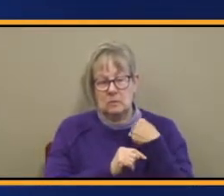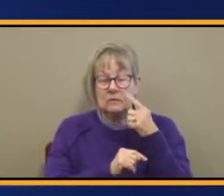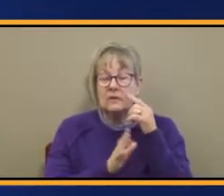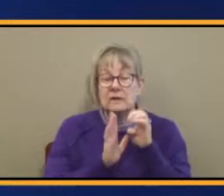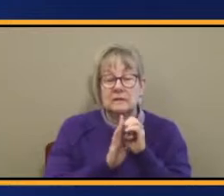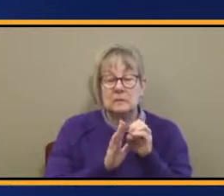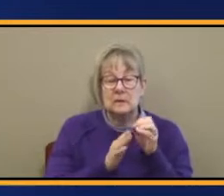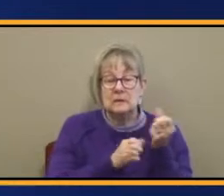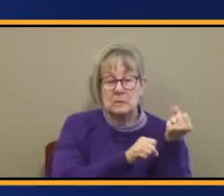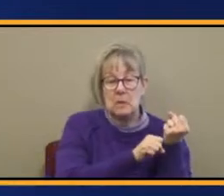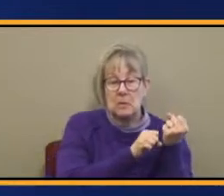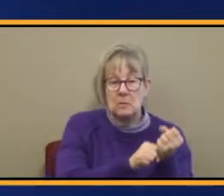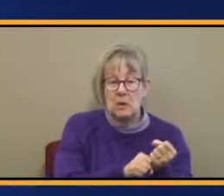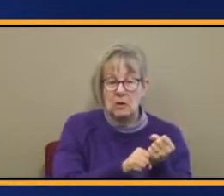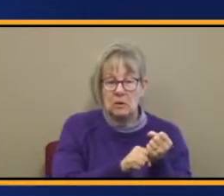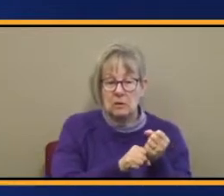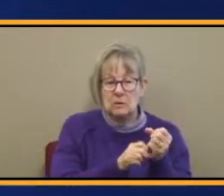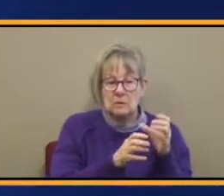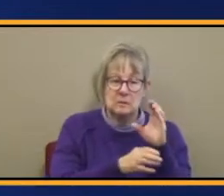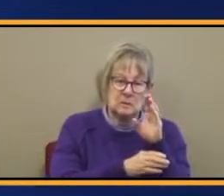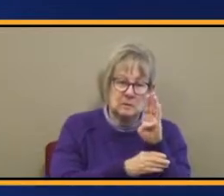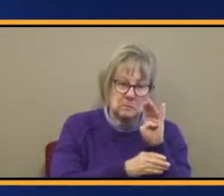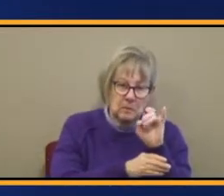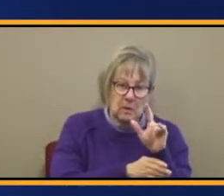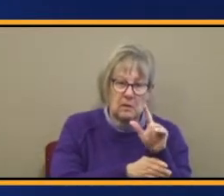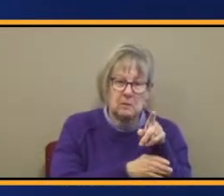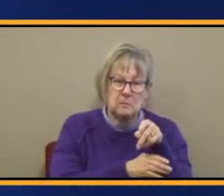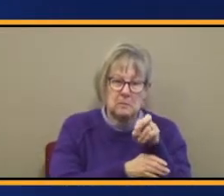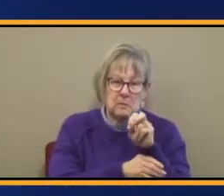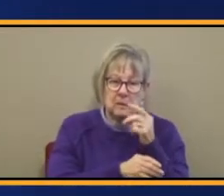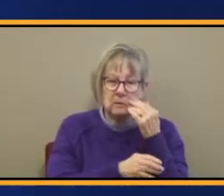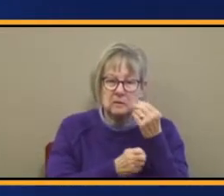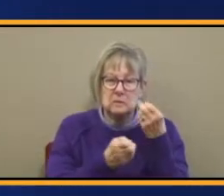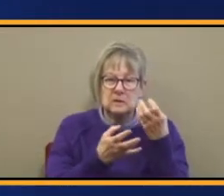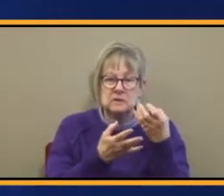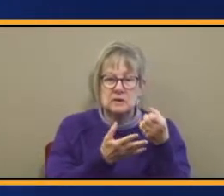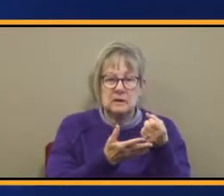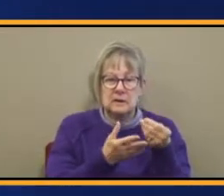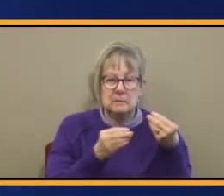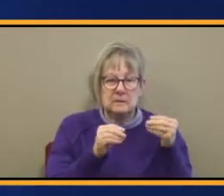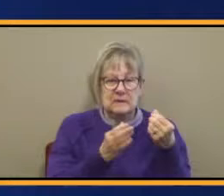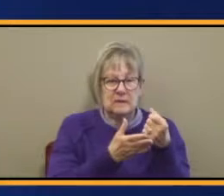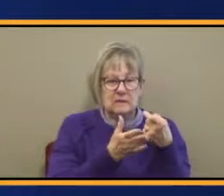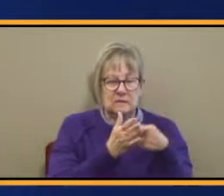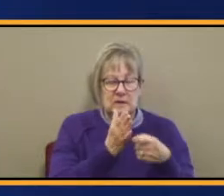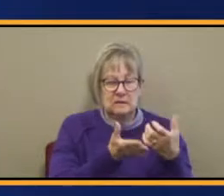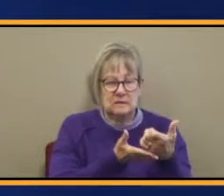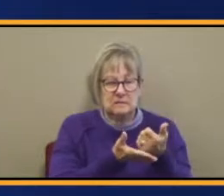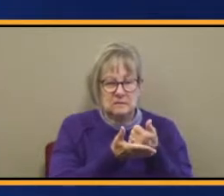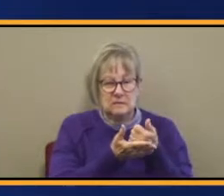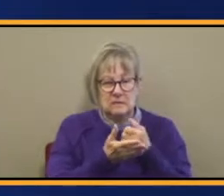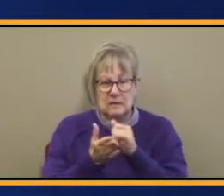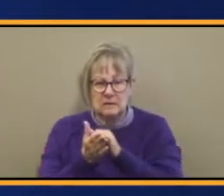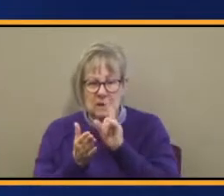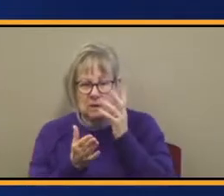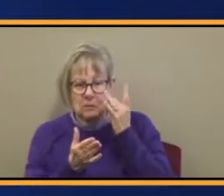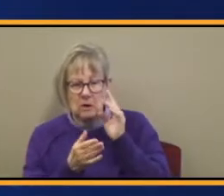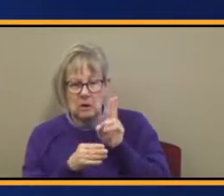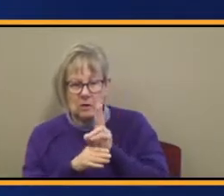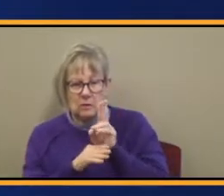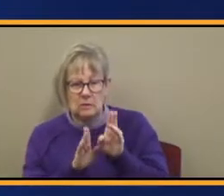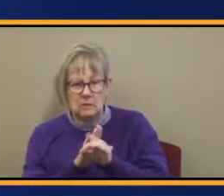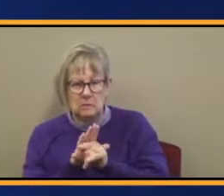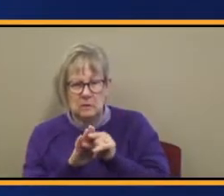the ballpark, we know how much sales tax the ballpark generates, mm-hmm. but typically we don't have. Is that why you use the back row numbers